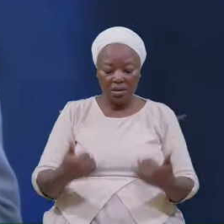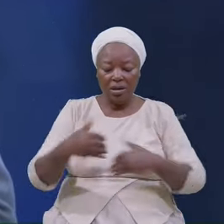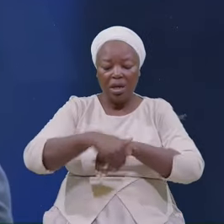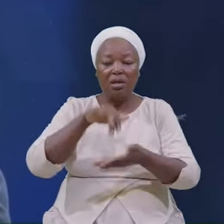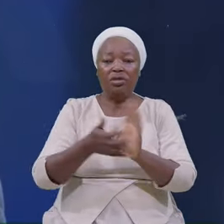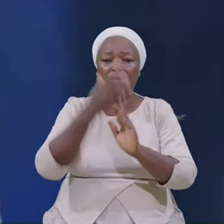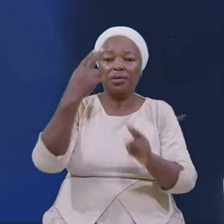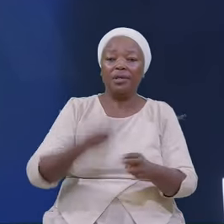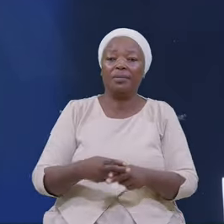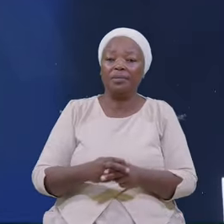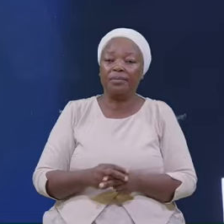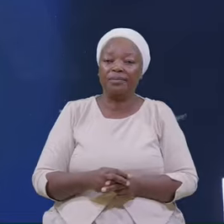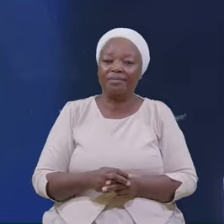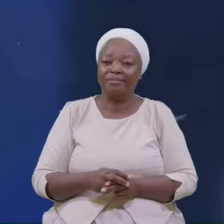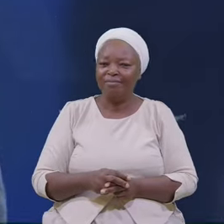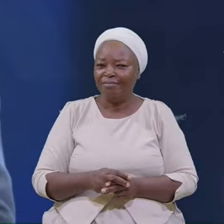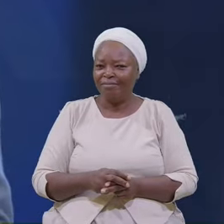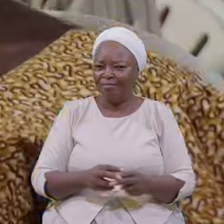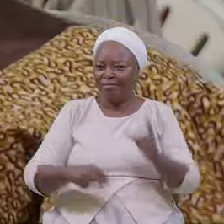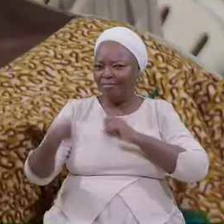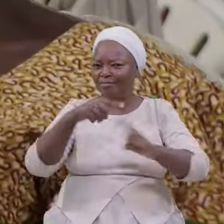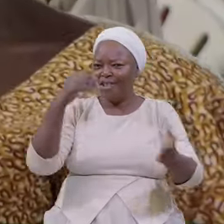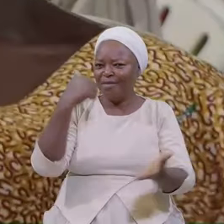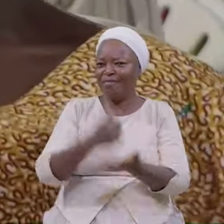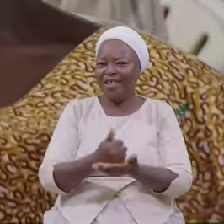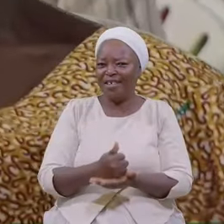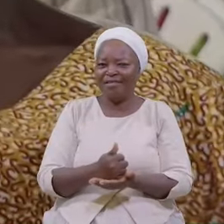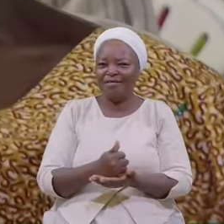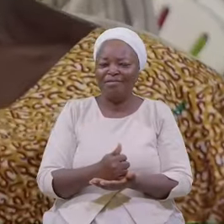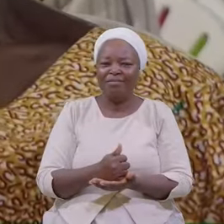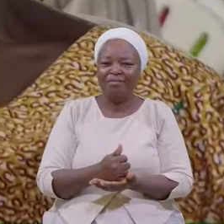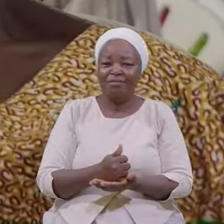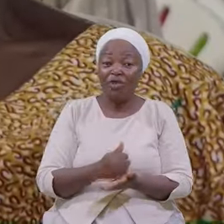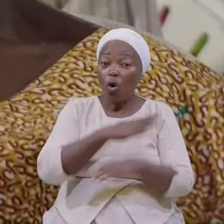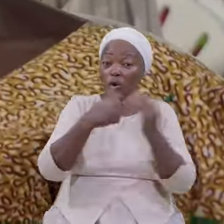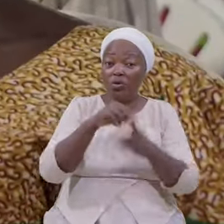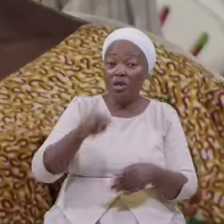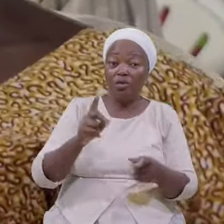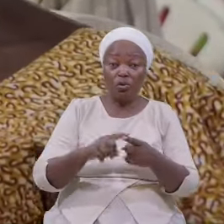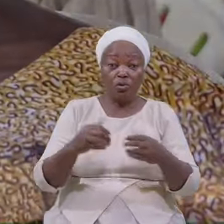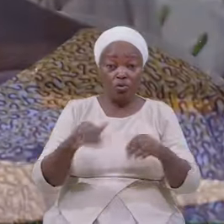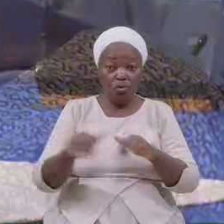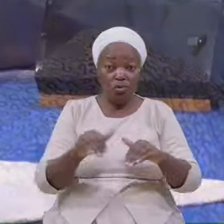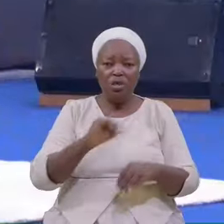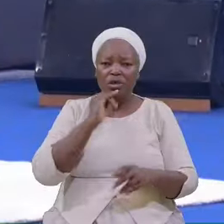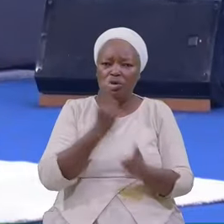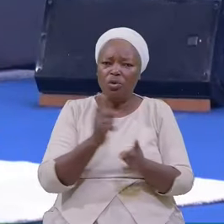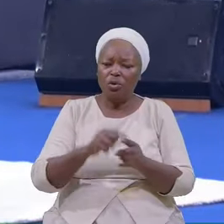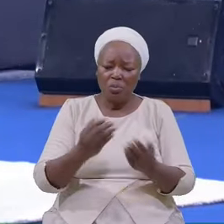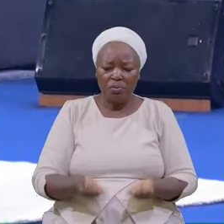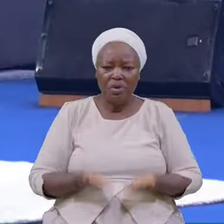sont guéries ce soir. Je n'ai pas entendu un bon amen. All you need to do is to